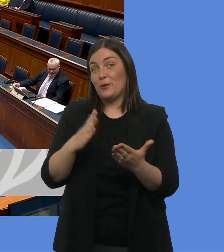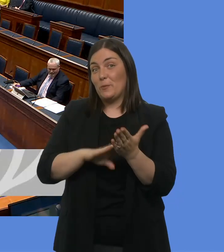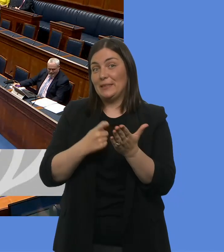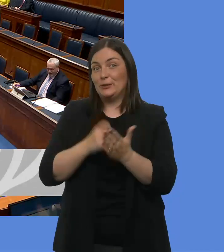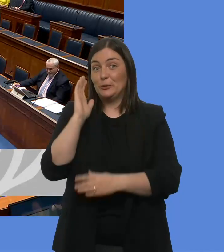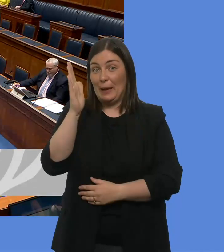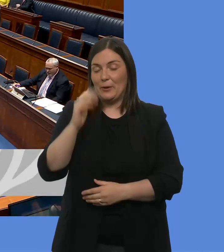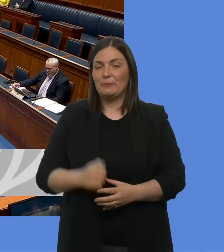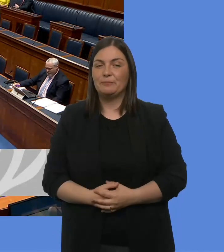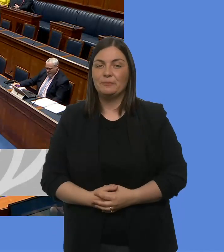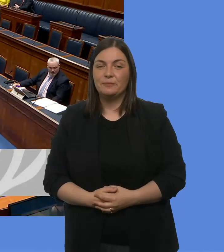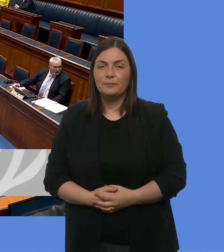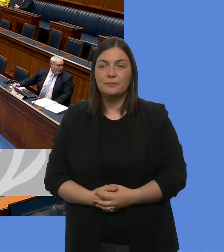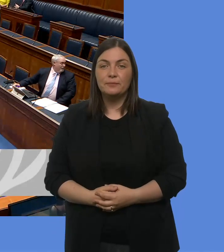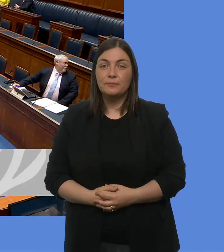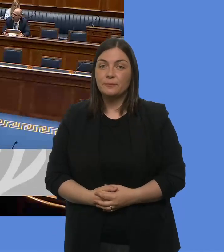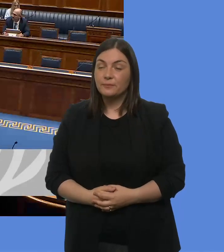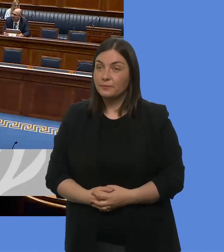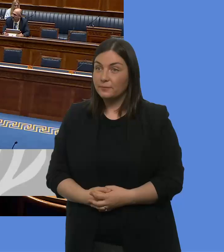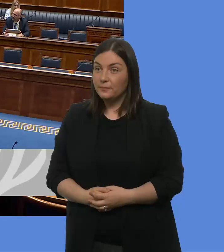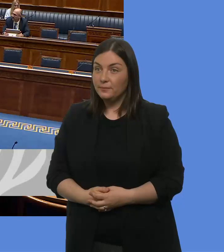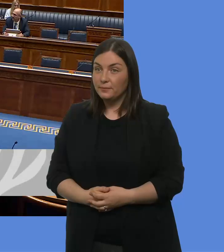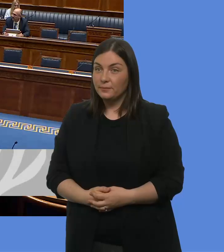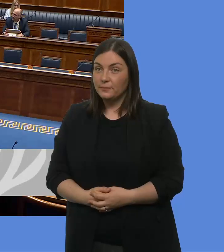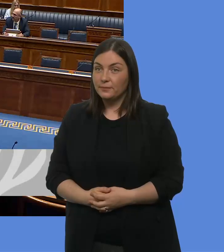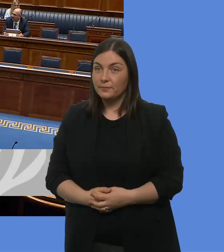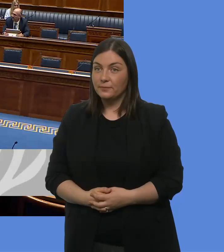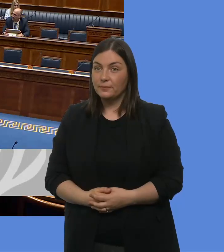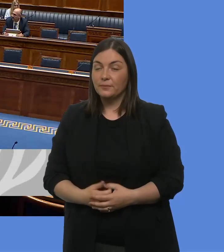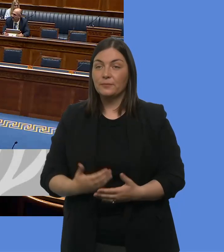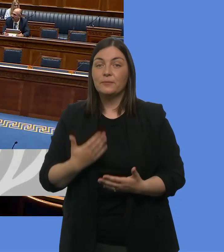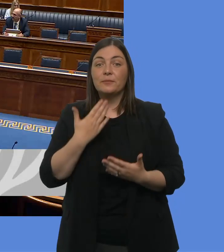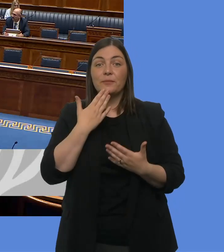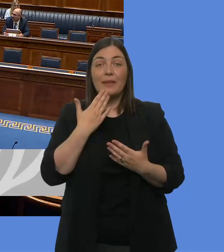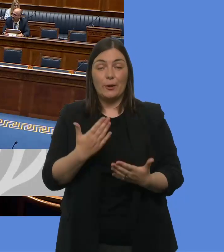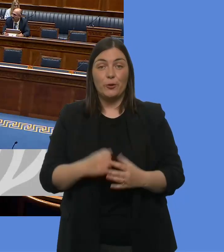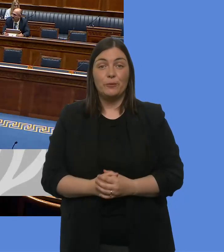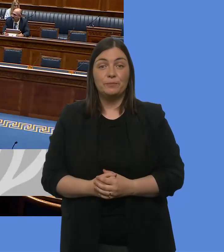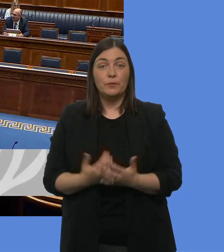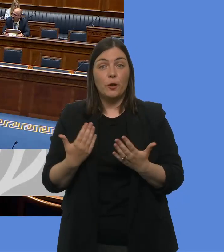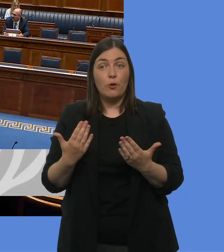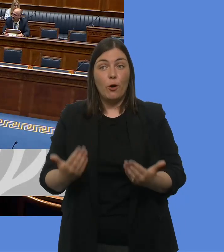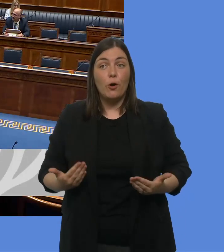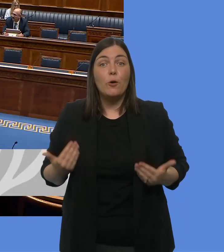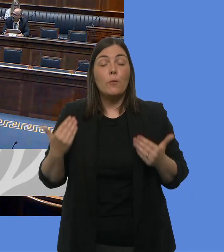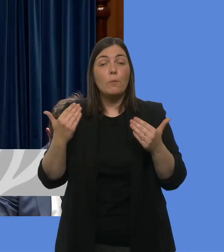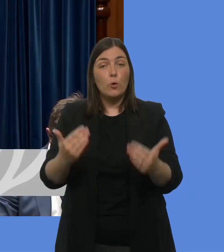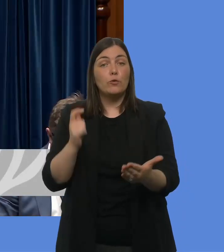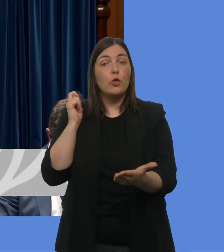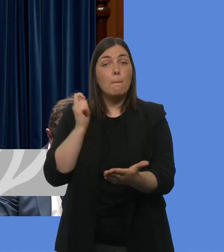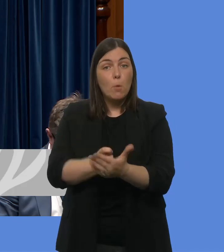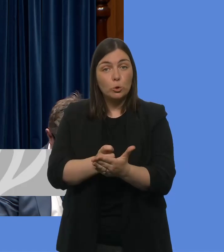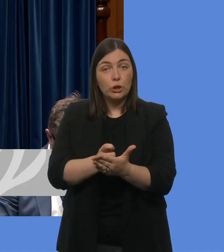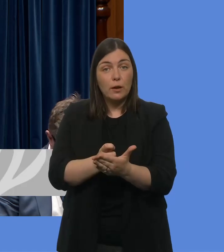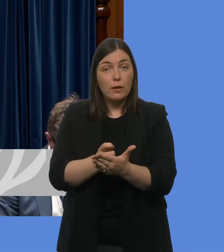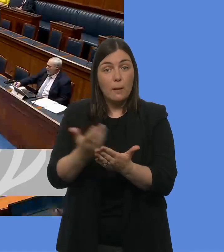Thank you. We now move to the motion standing order paper. Be agreed. All those